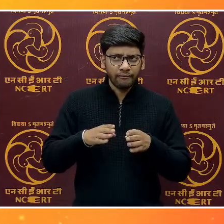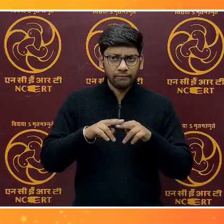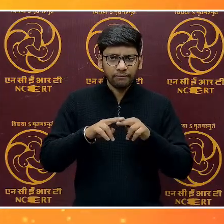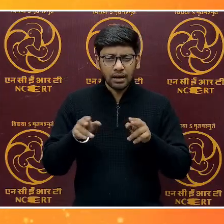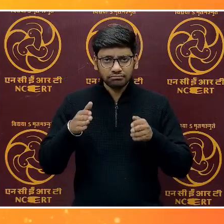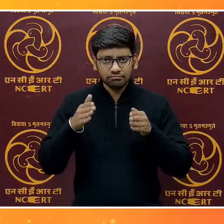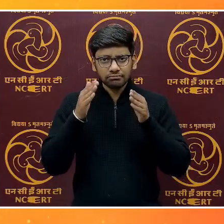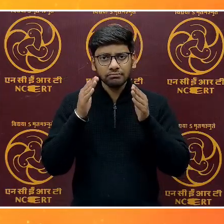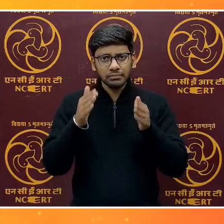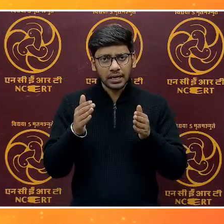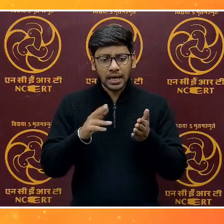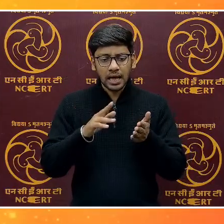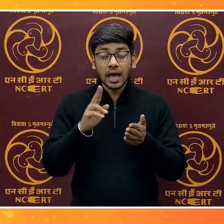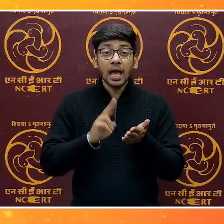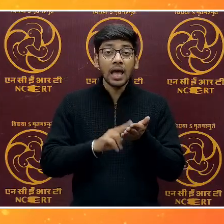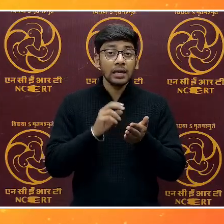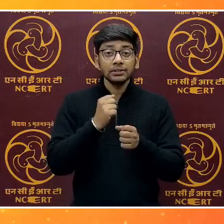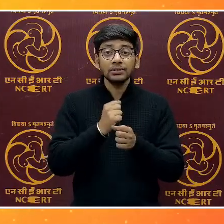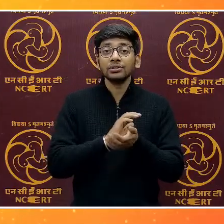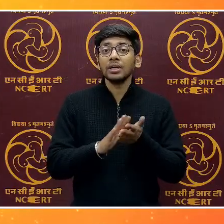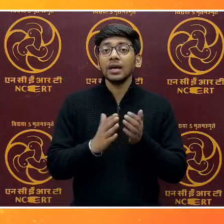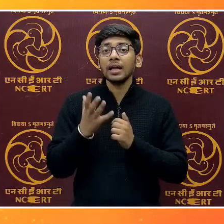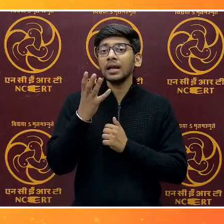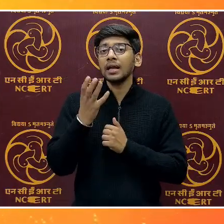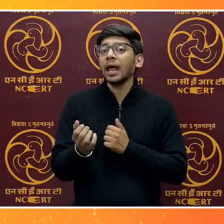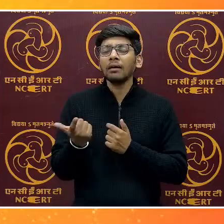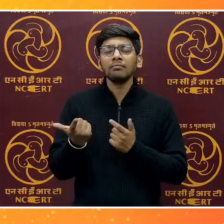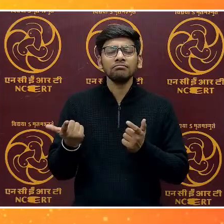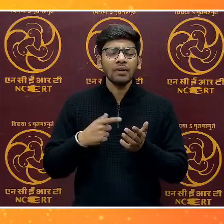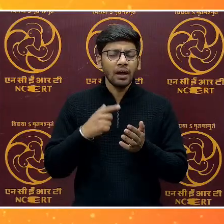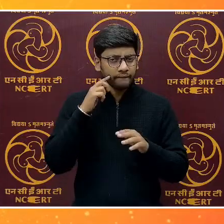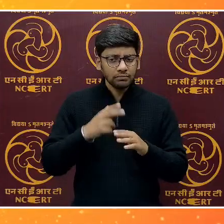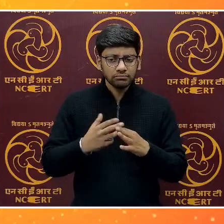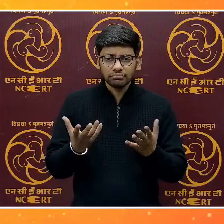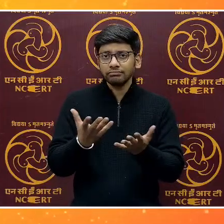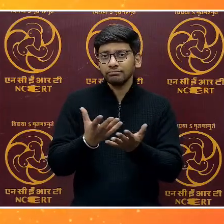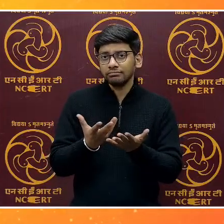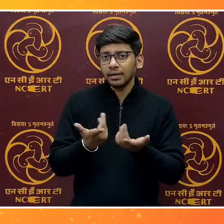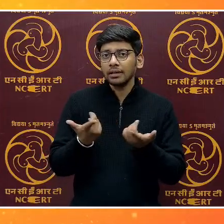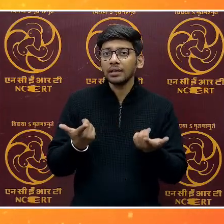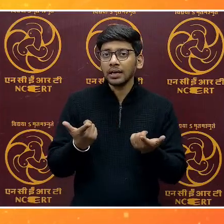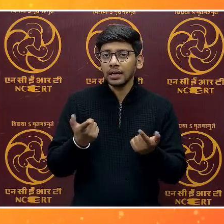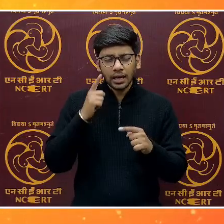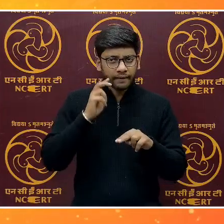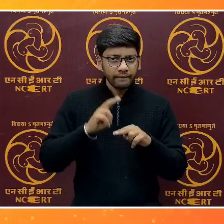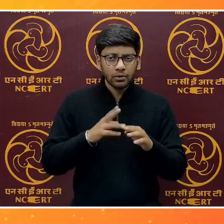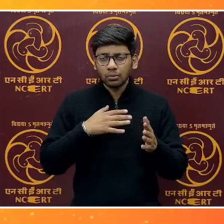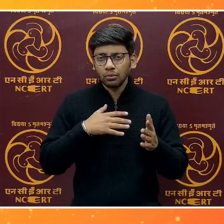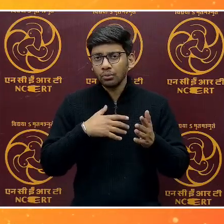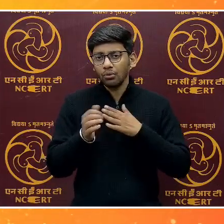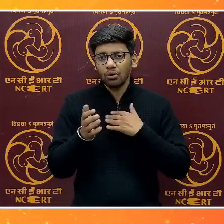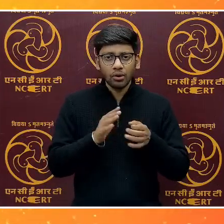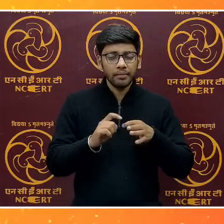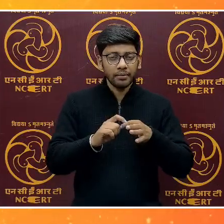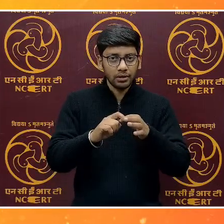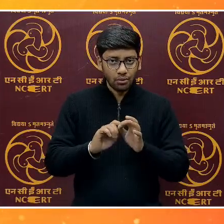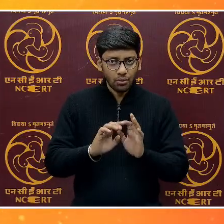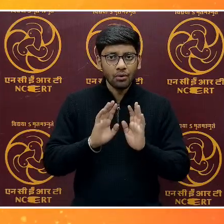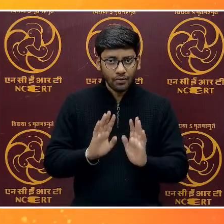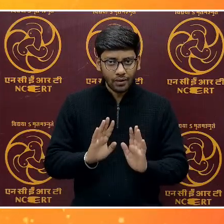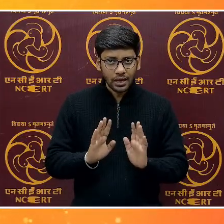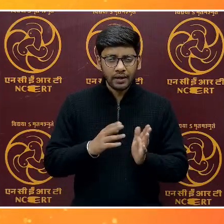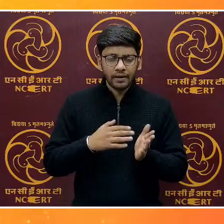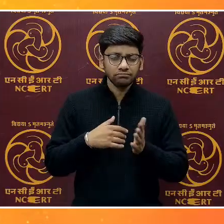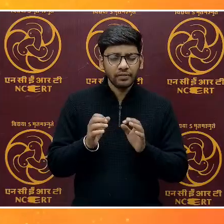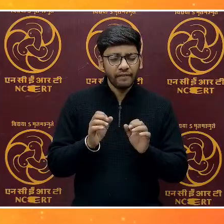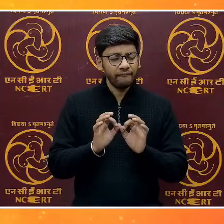the importance of night is? Well, we will talk about it here in this session. And if you have some questions related to the same, please feel